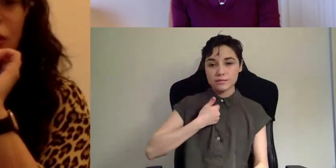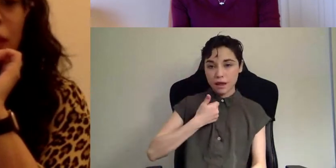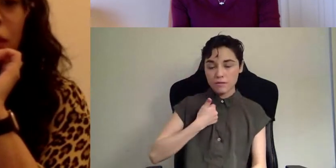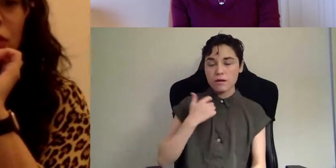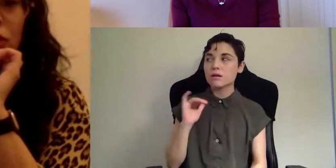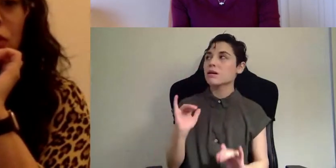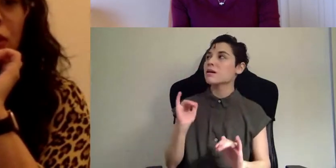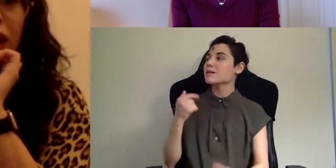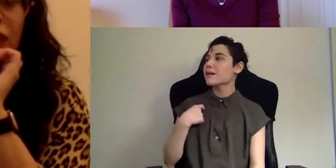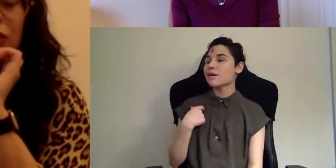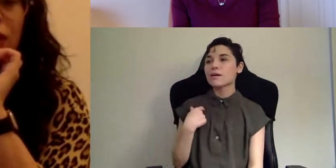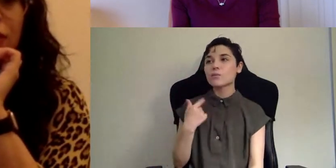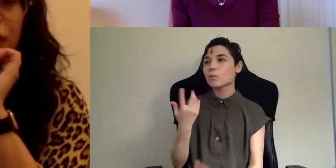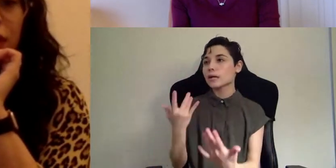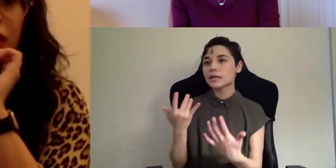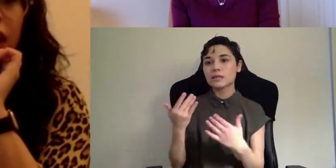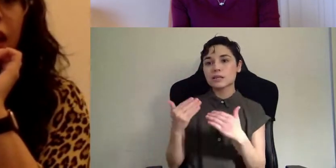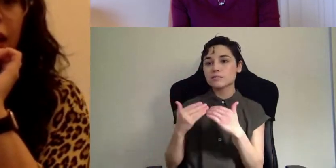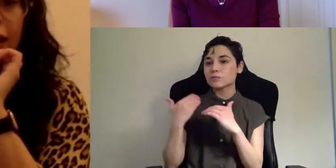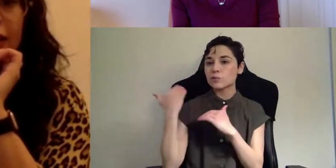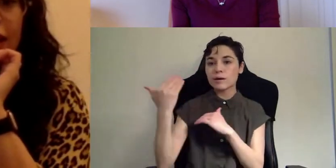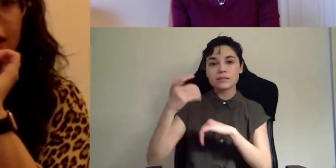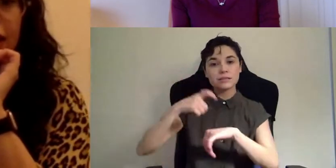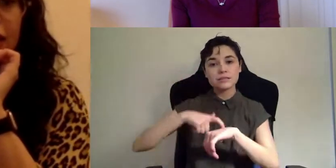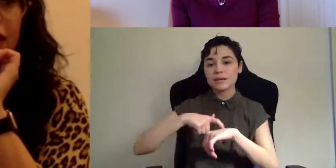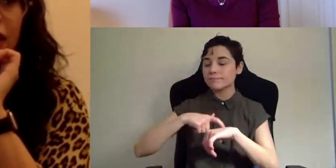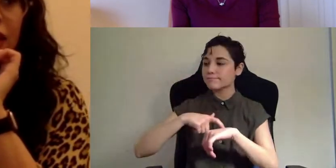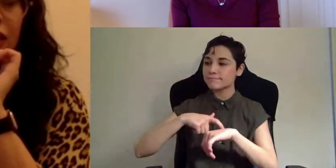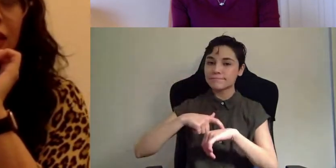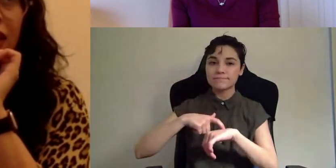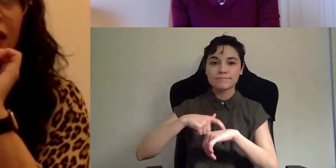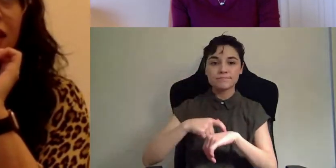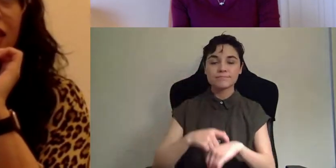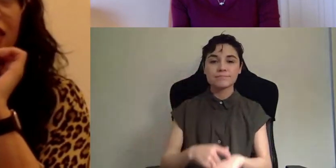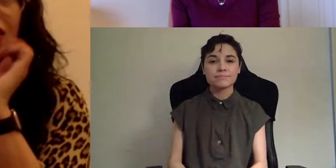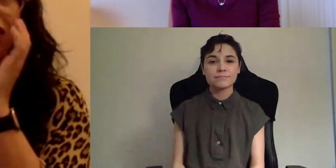I just know that pressure is so high. So I feel that. And I think